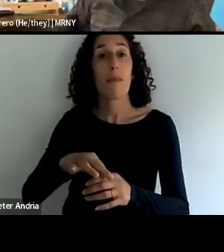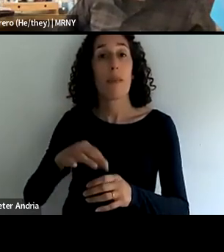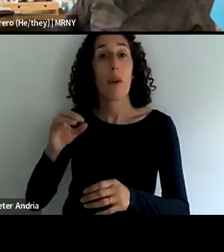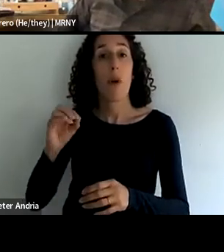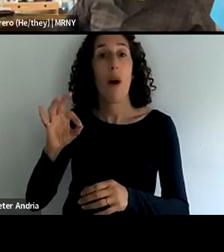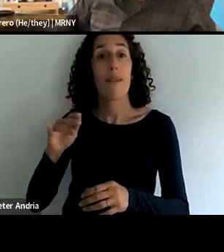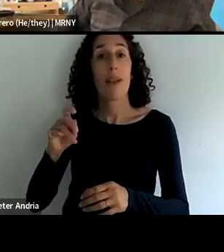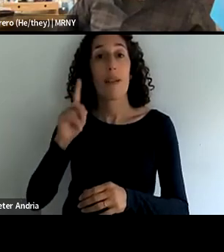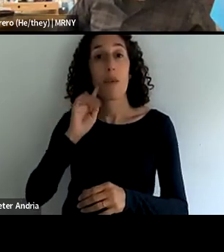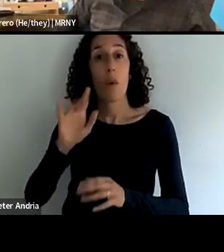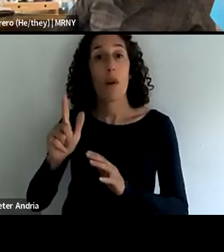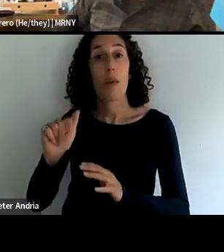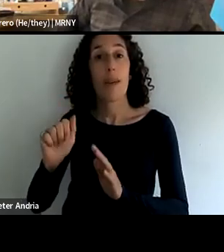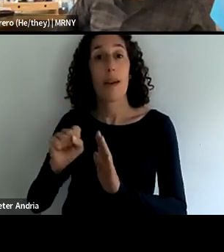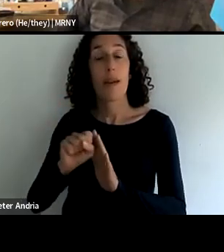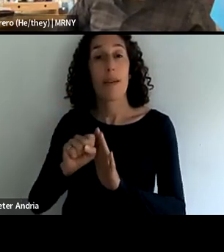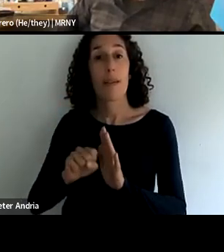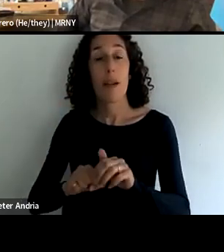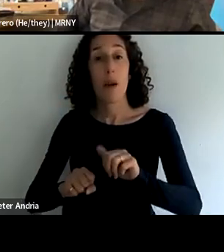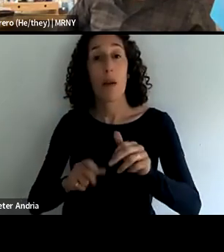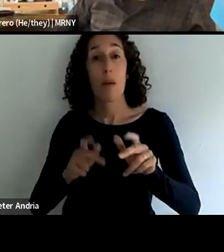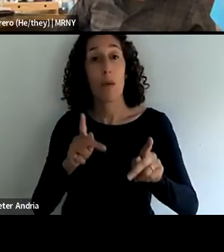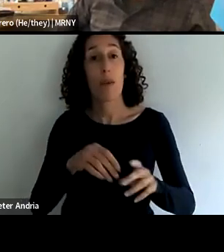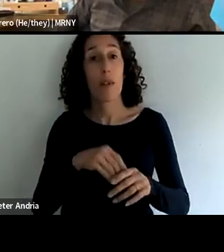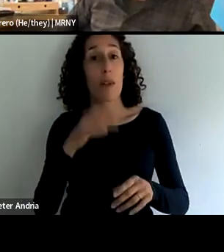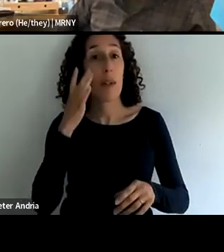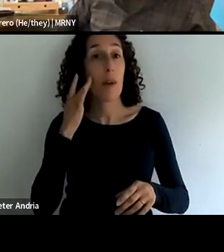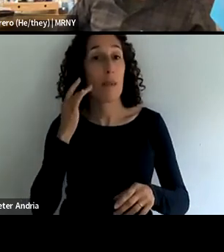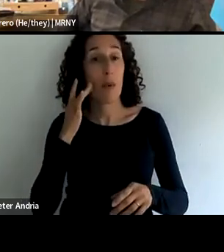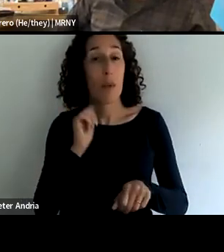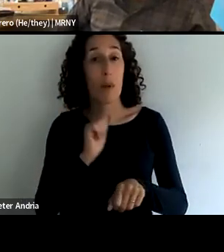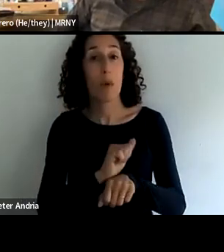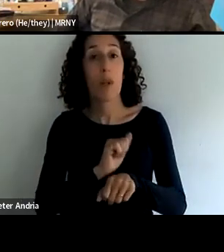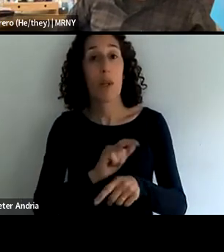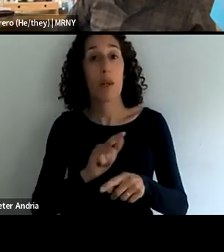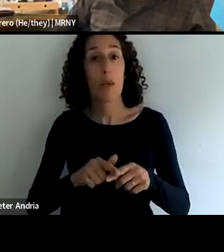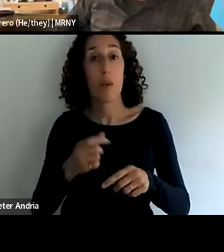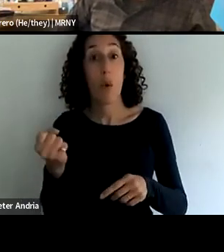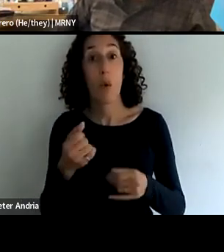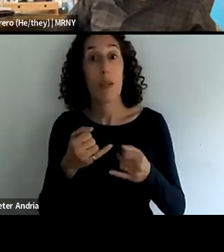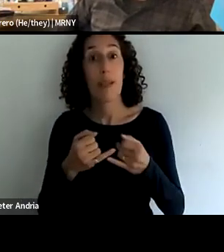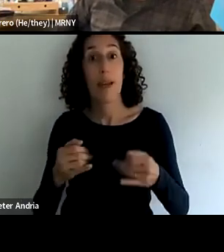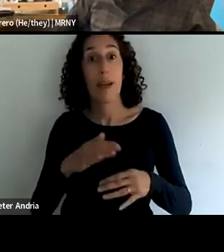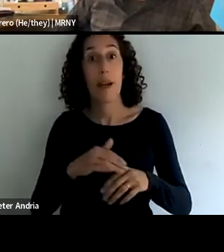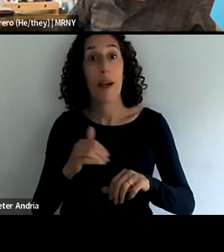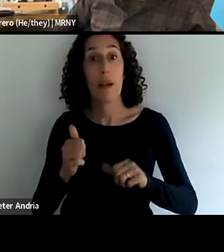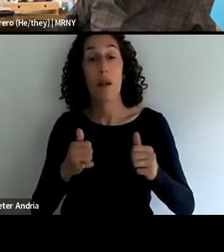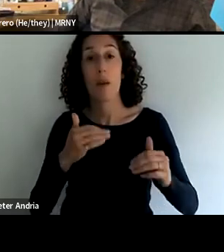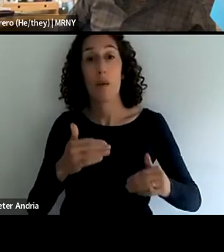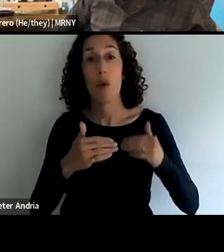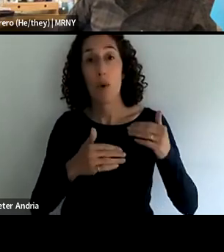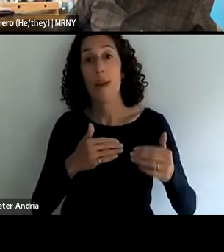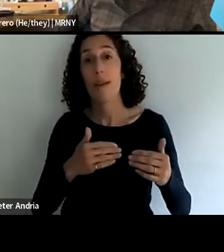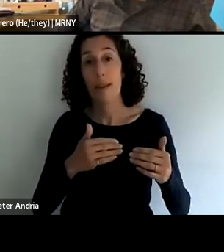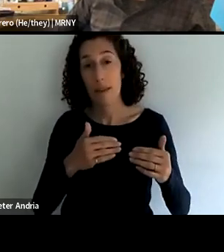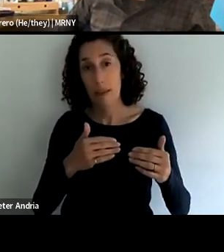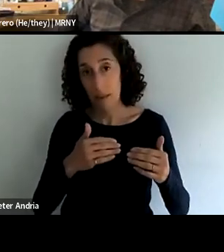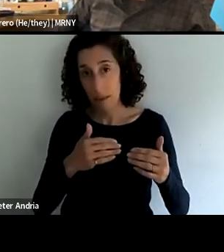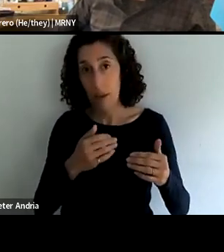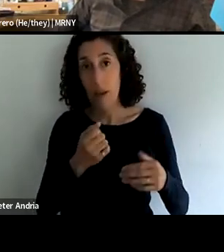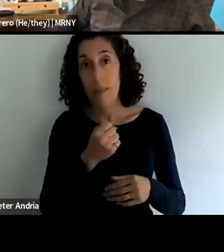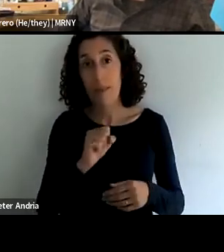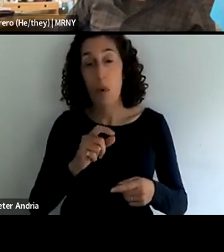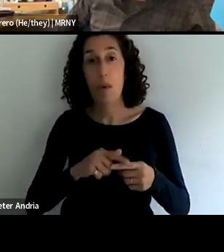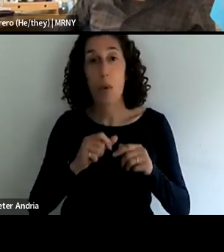Joanna Asterbaum in California, who's working to hold the line in another progressive beacon to continue